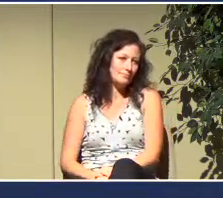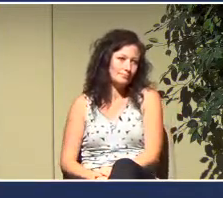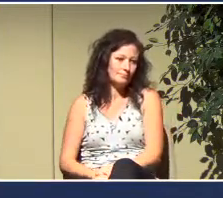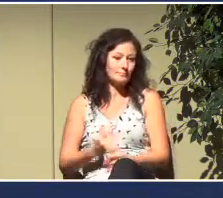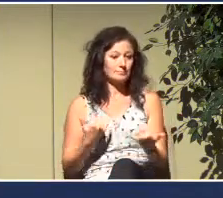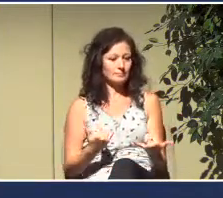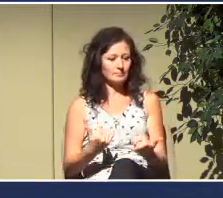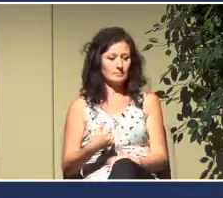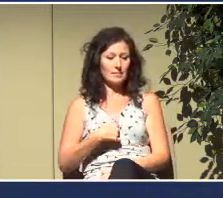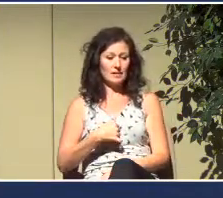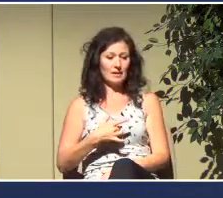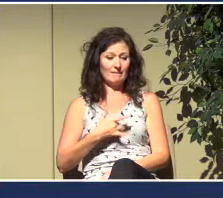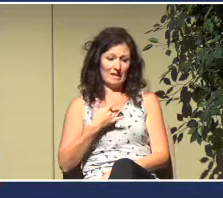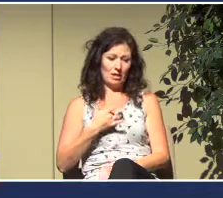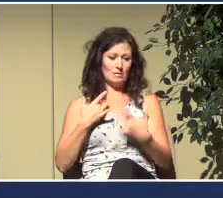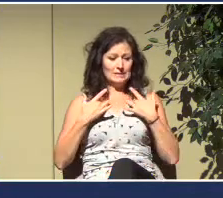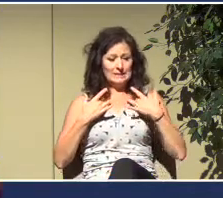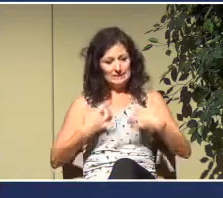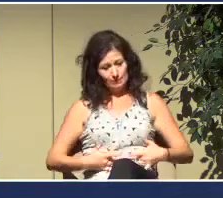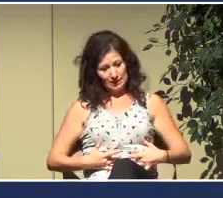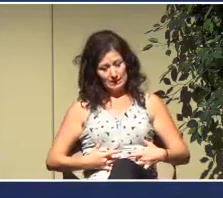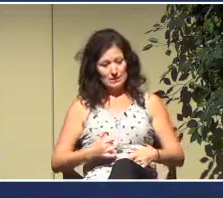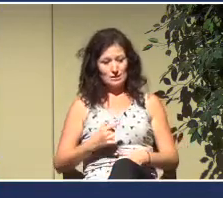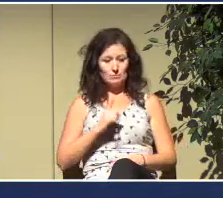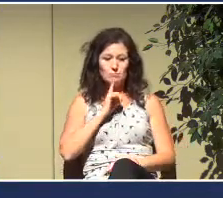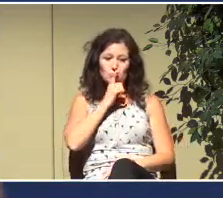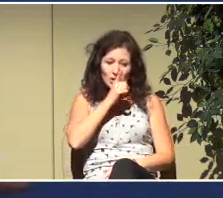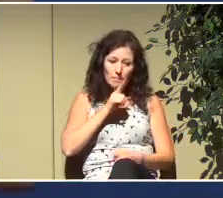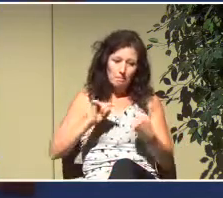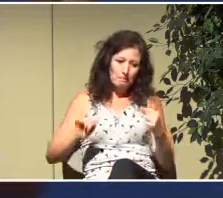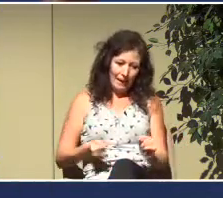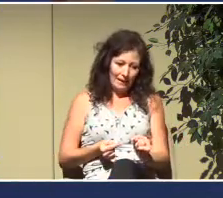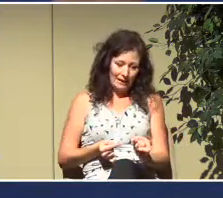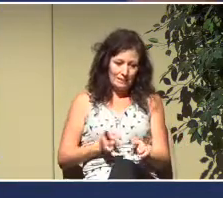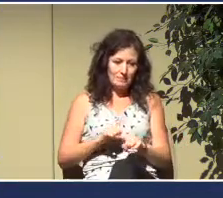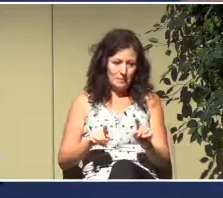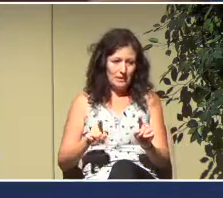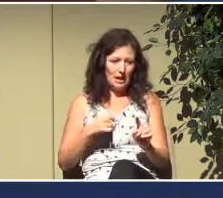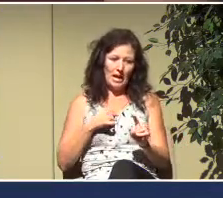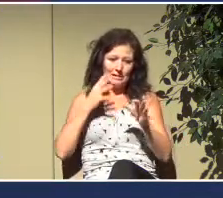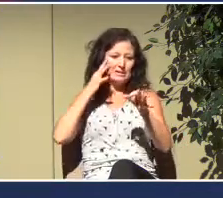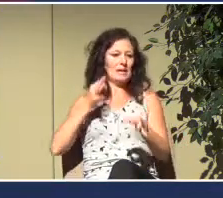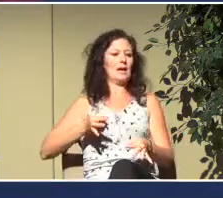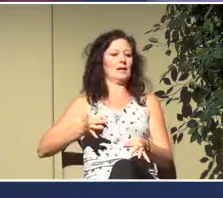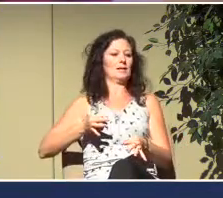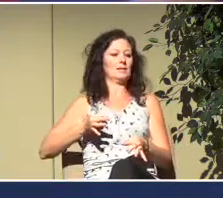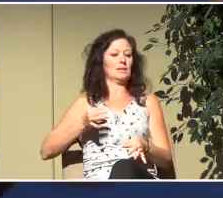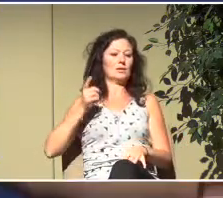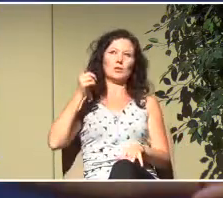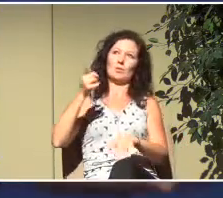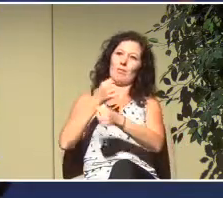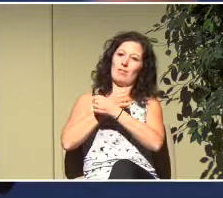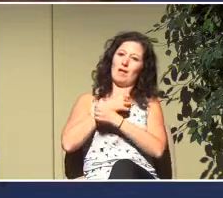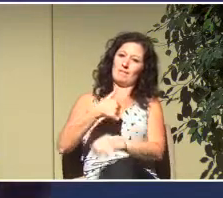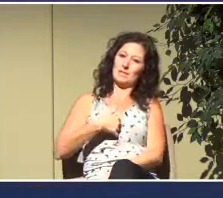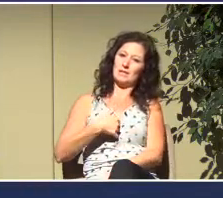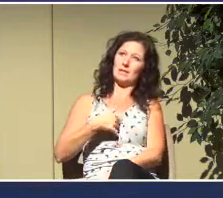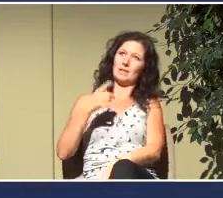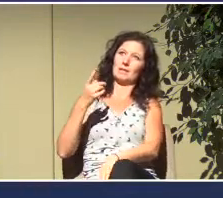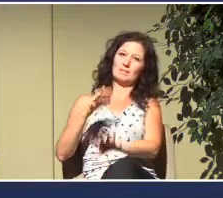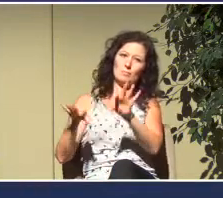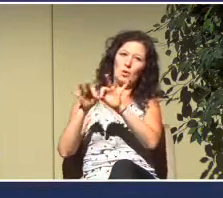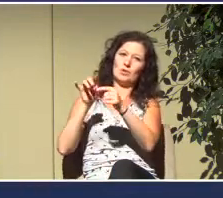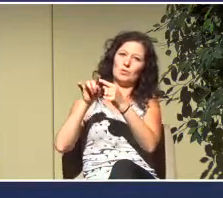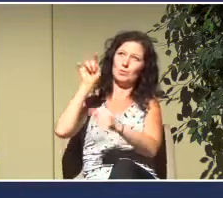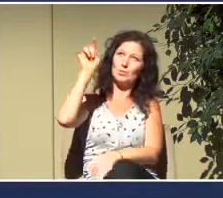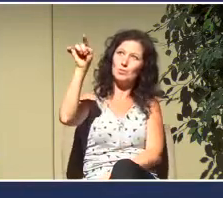pain, but I choose to believe in the fact that you love me, that you are for me, that I belong to you, that I matter to you, and that you are with